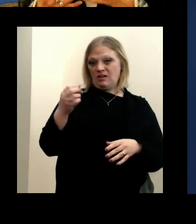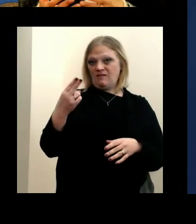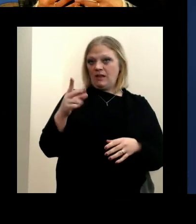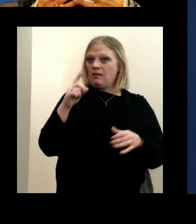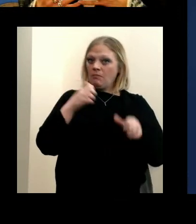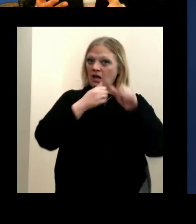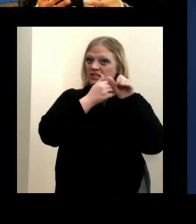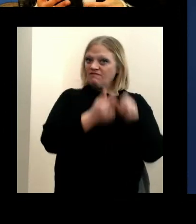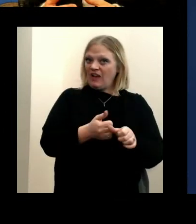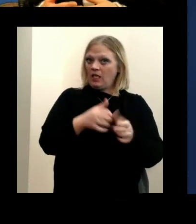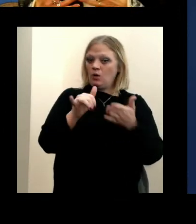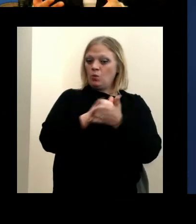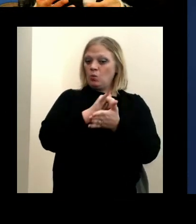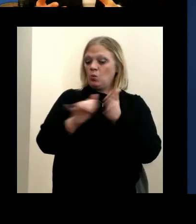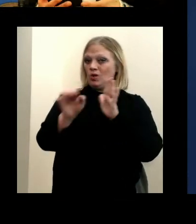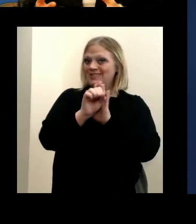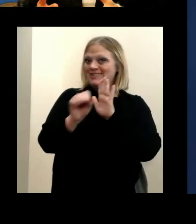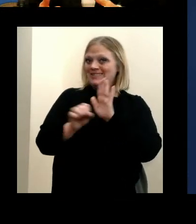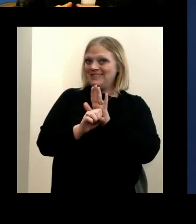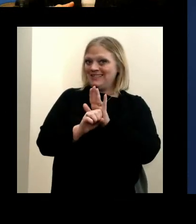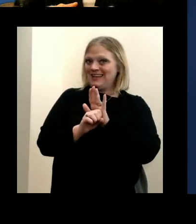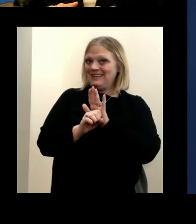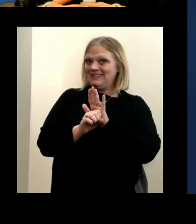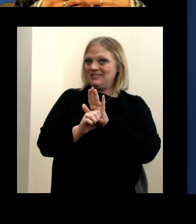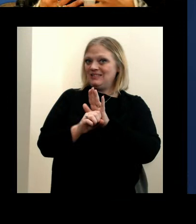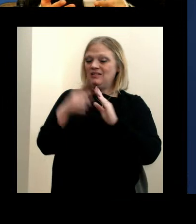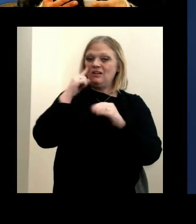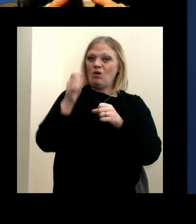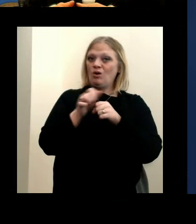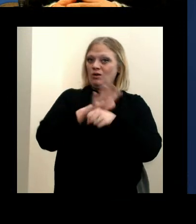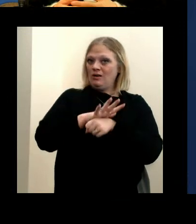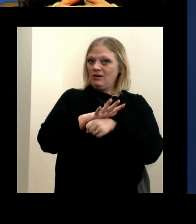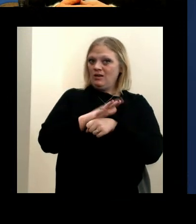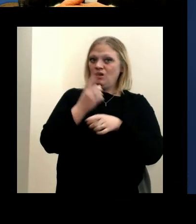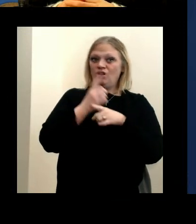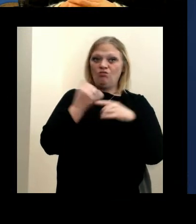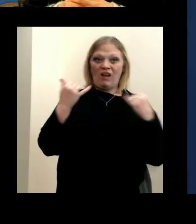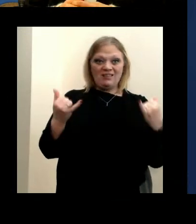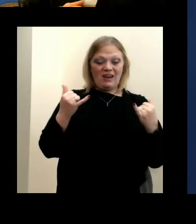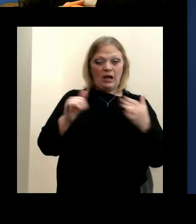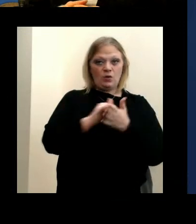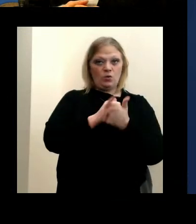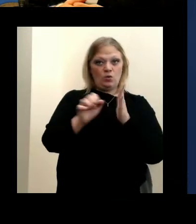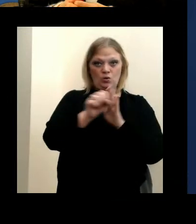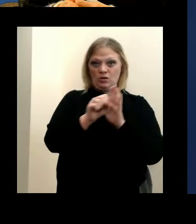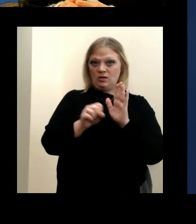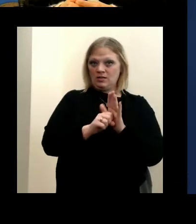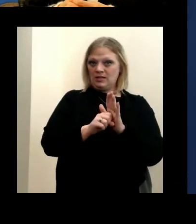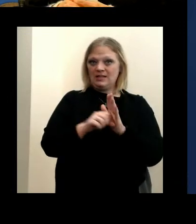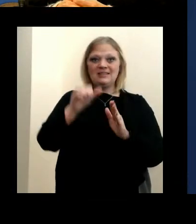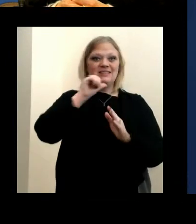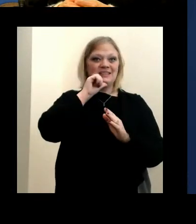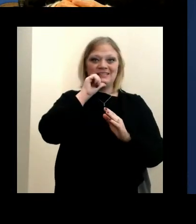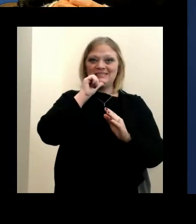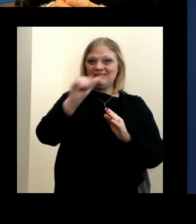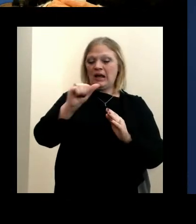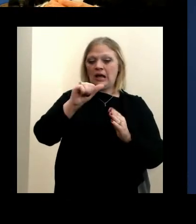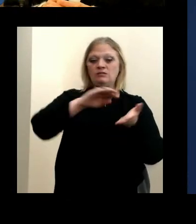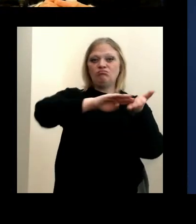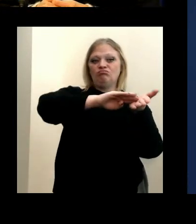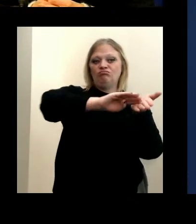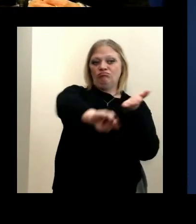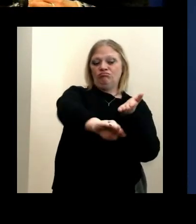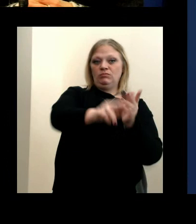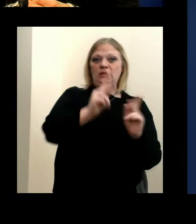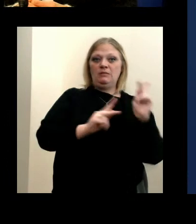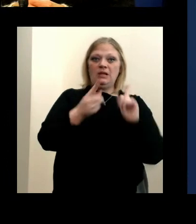follow New York State guidance on COVID-19. And right now, New York State does not exempt individuals from